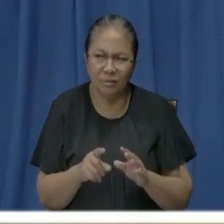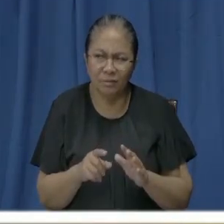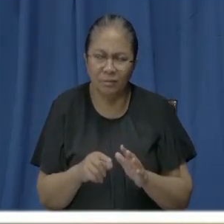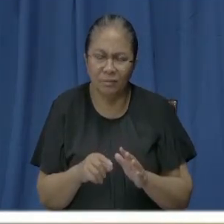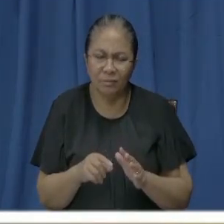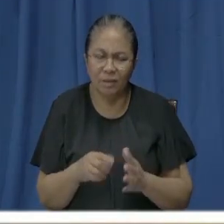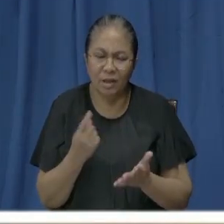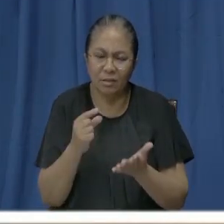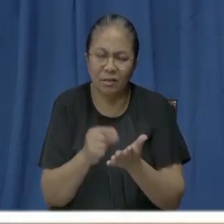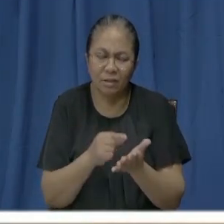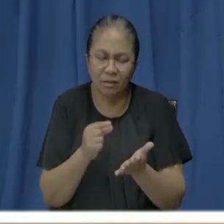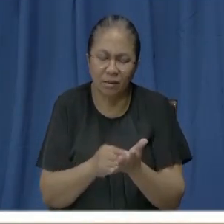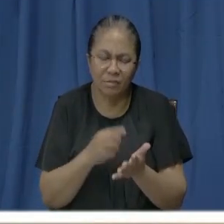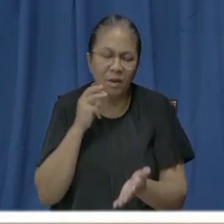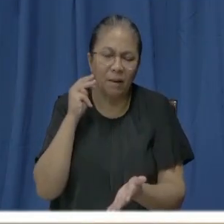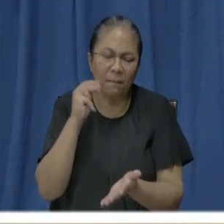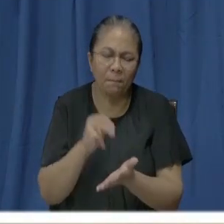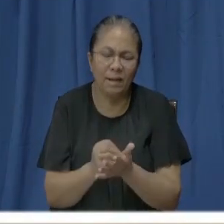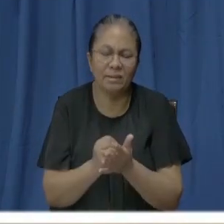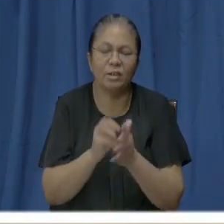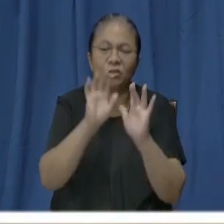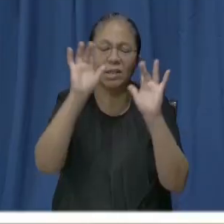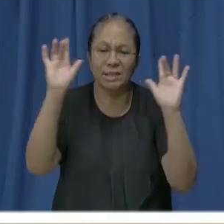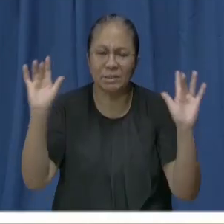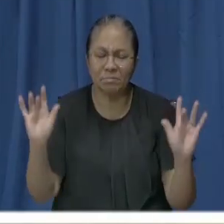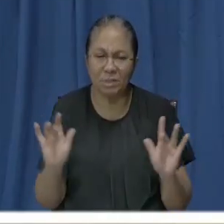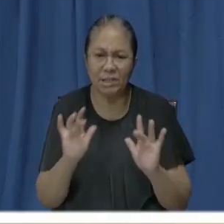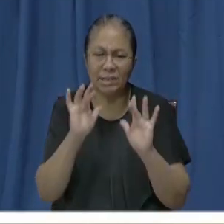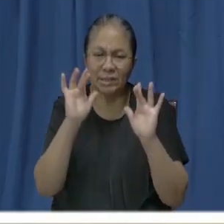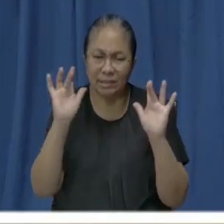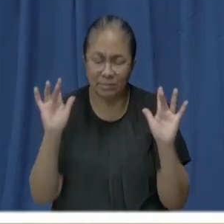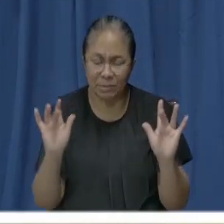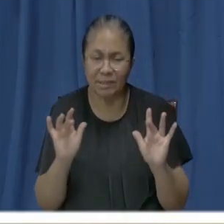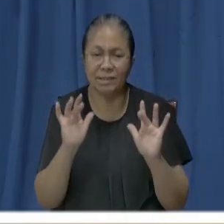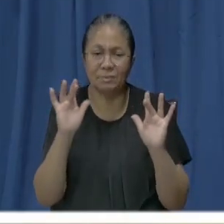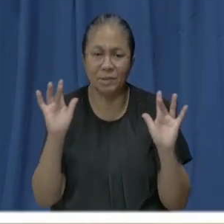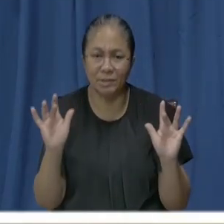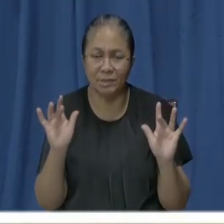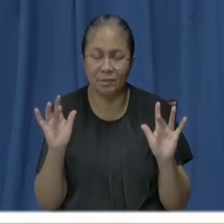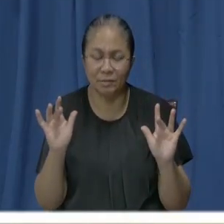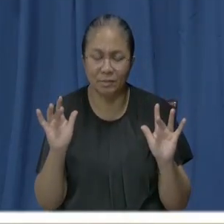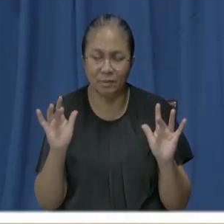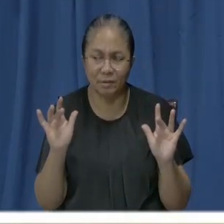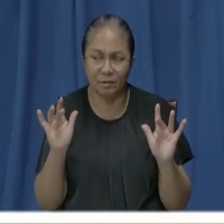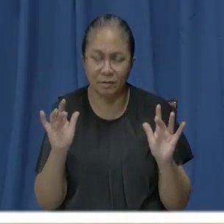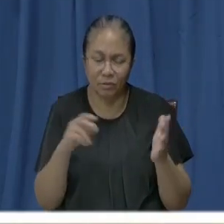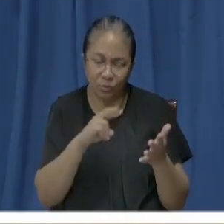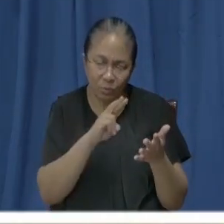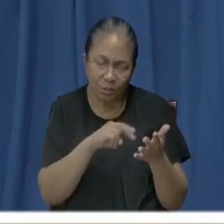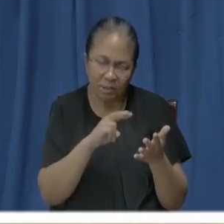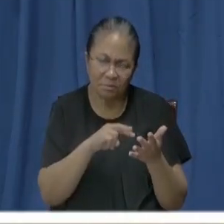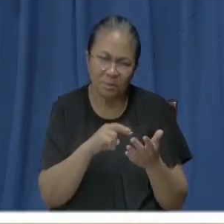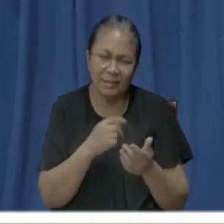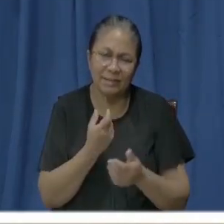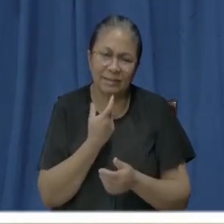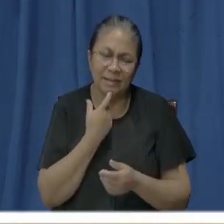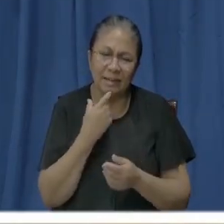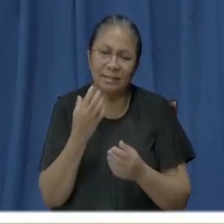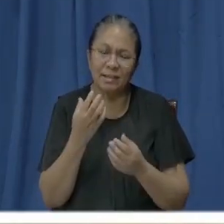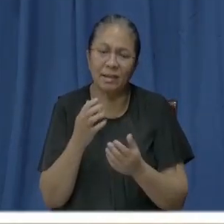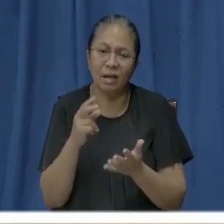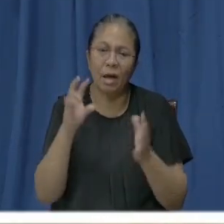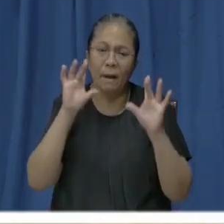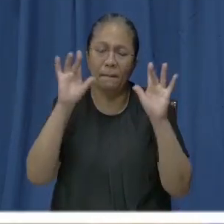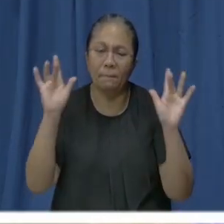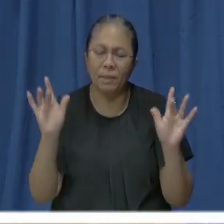gospel message. So the real taunt, I think, here in this text is, how important is mercy for